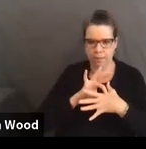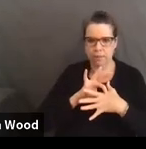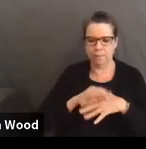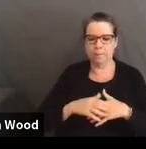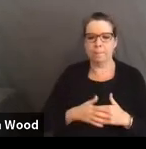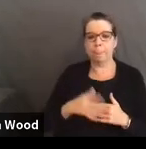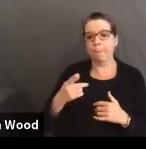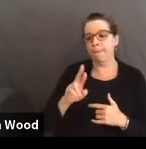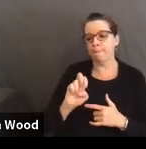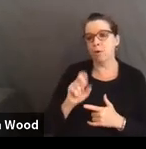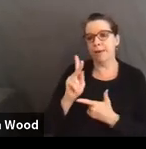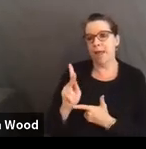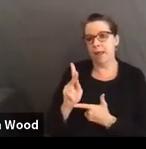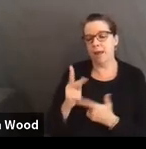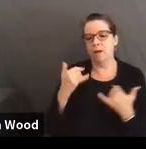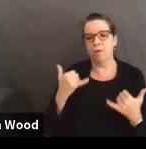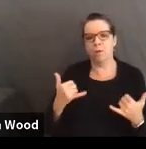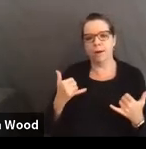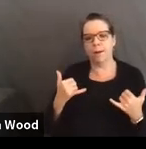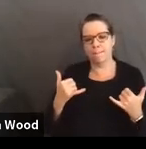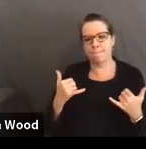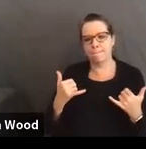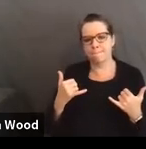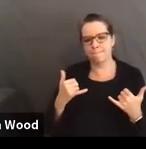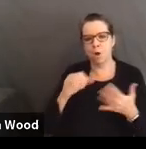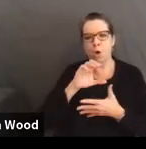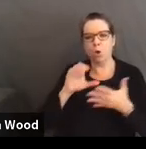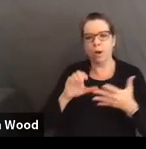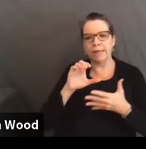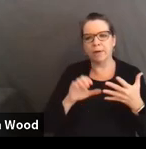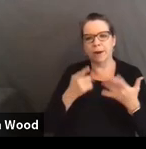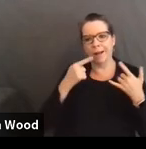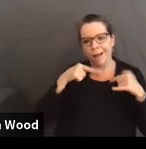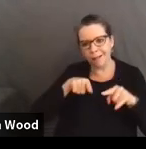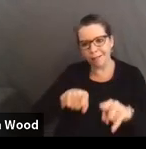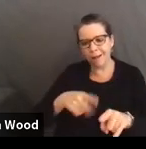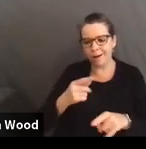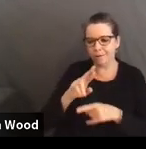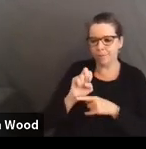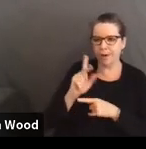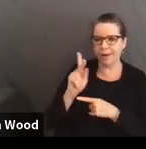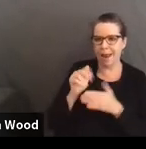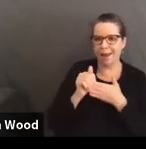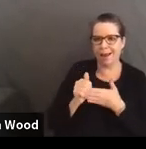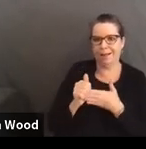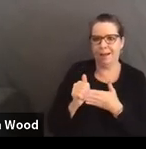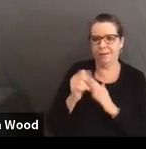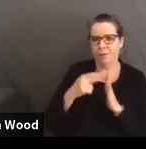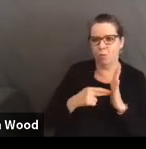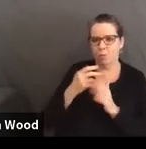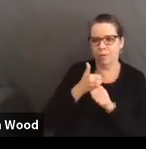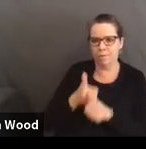for pre-kindergarten, we are looking at criteria aligned to the pre-kindergarten guidelines to